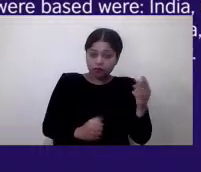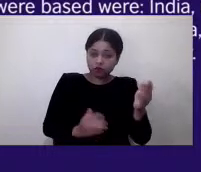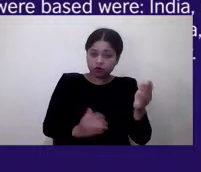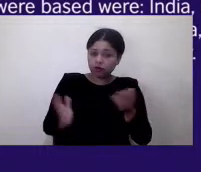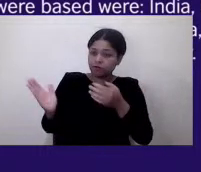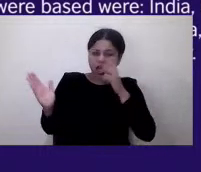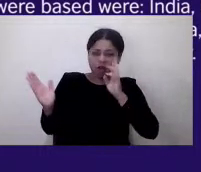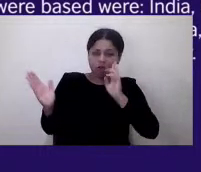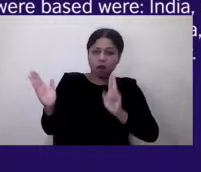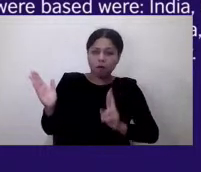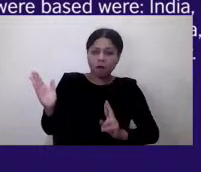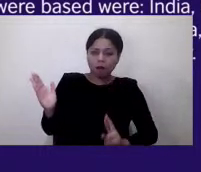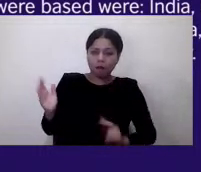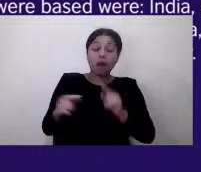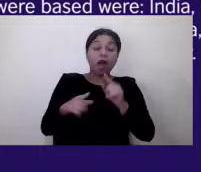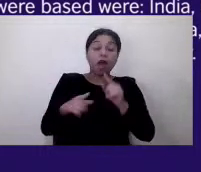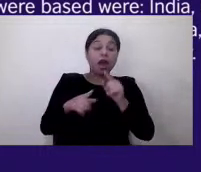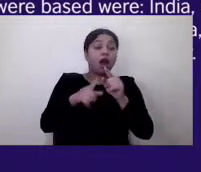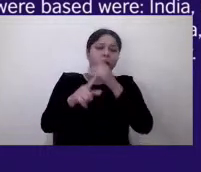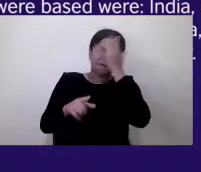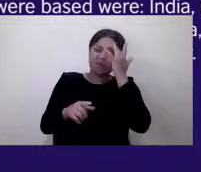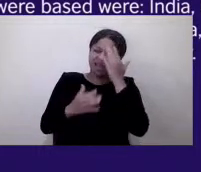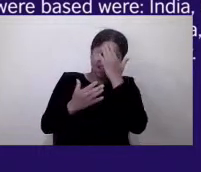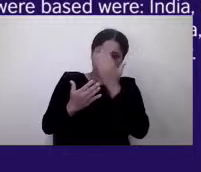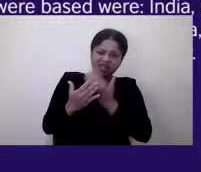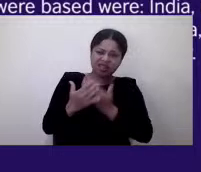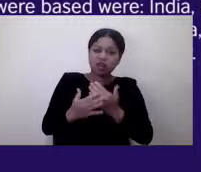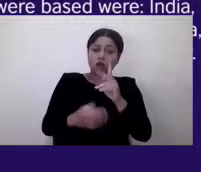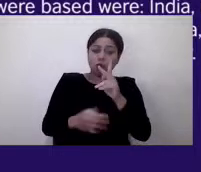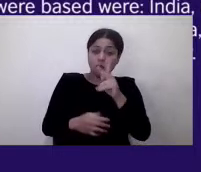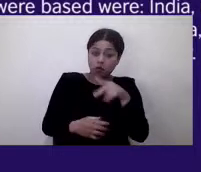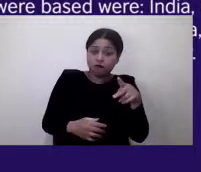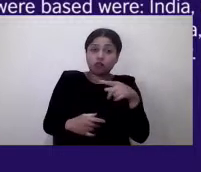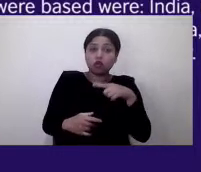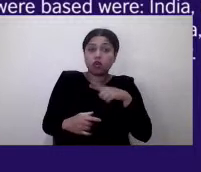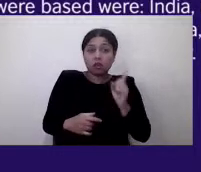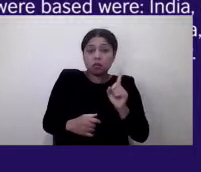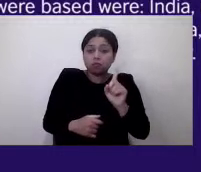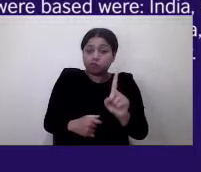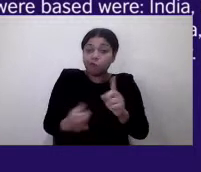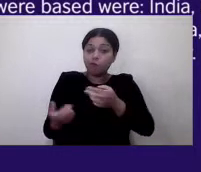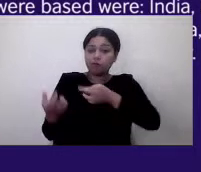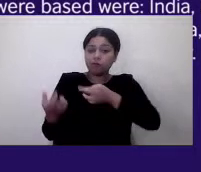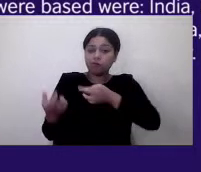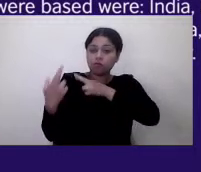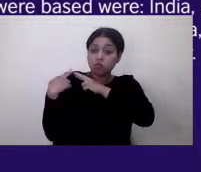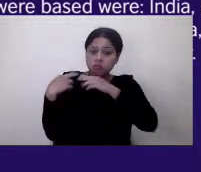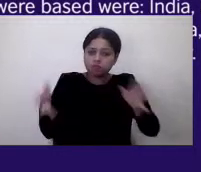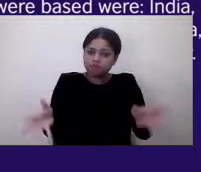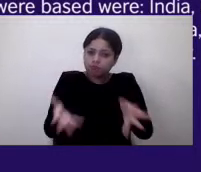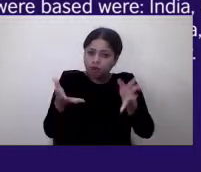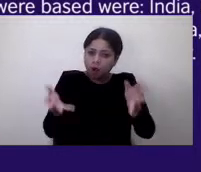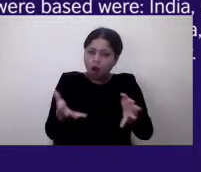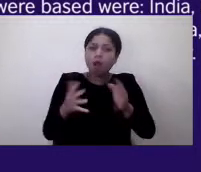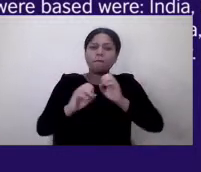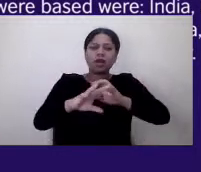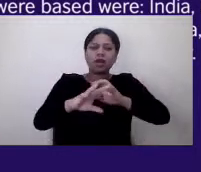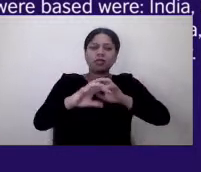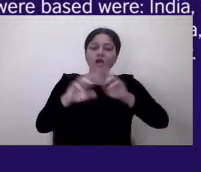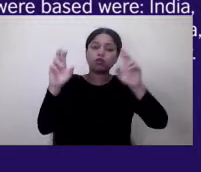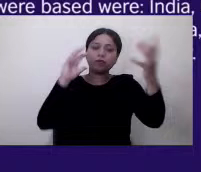significant role to play in climate change education. 67% of